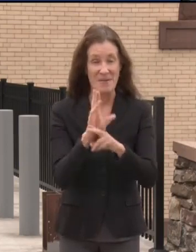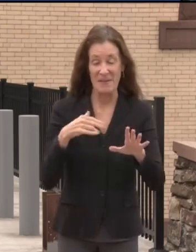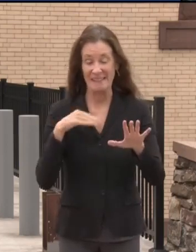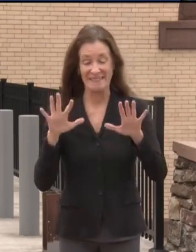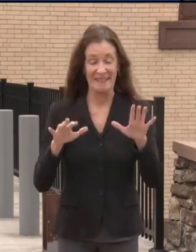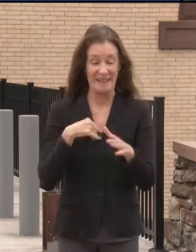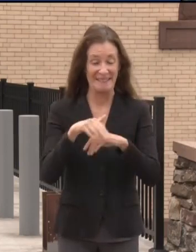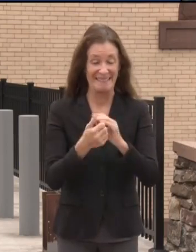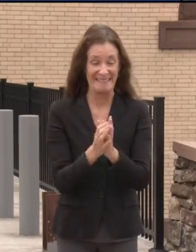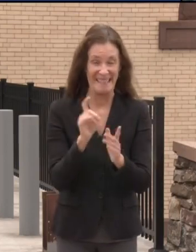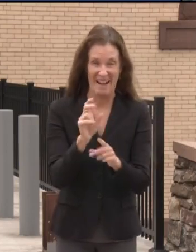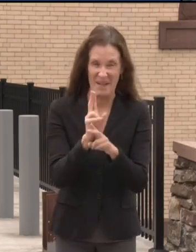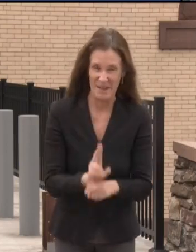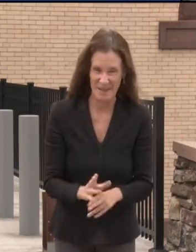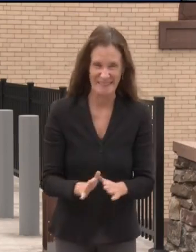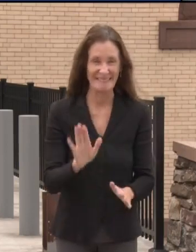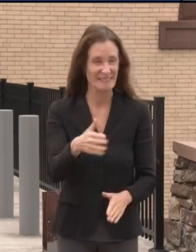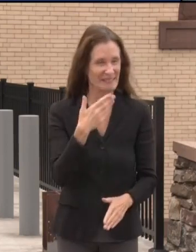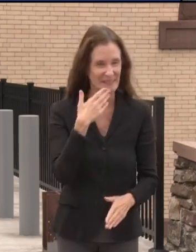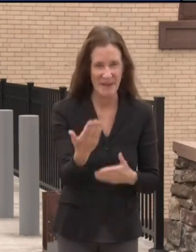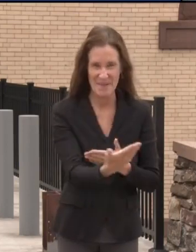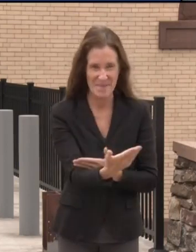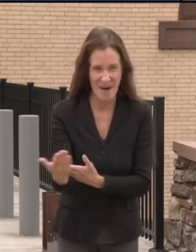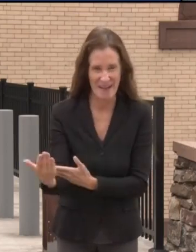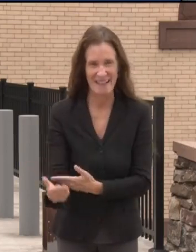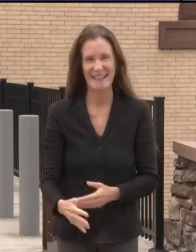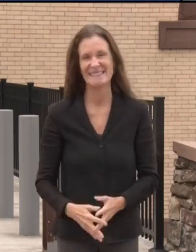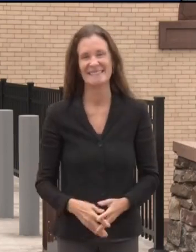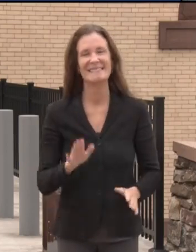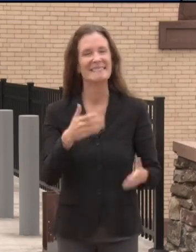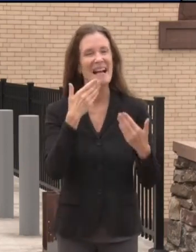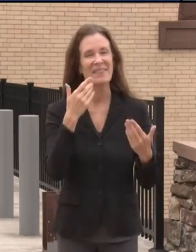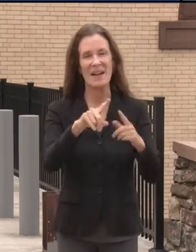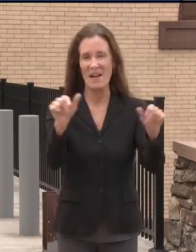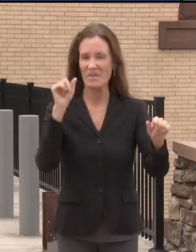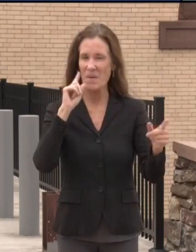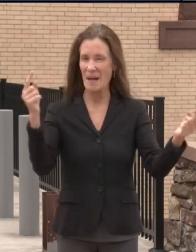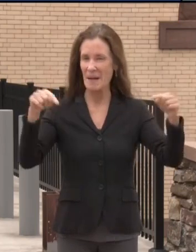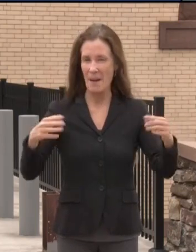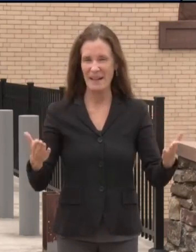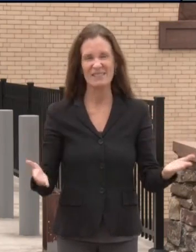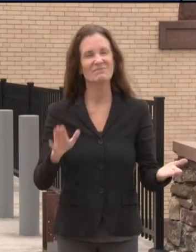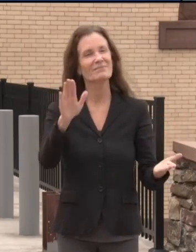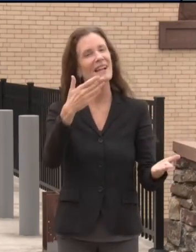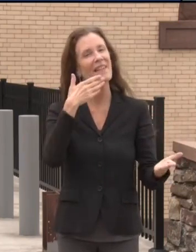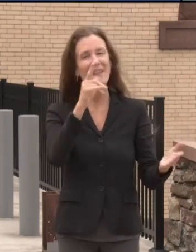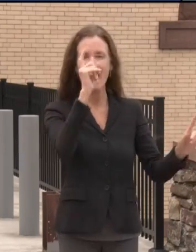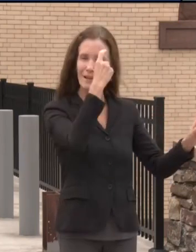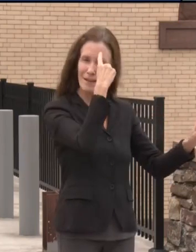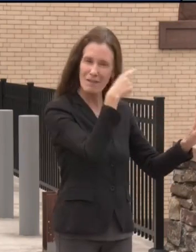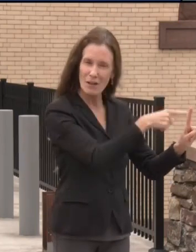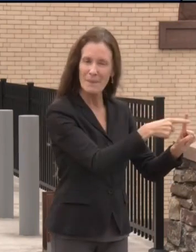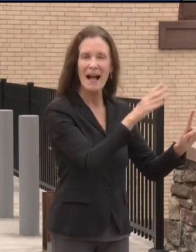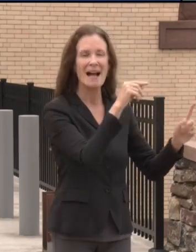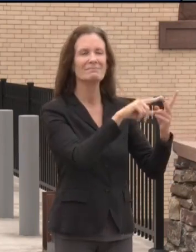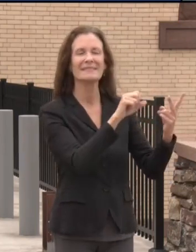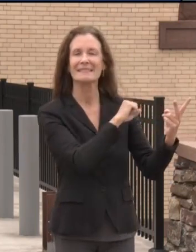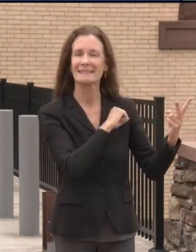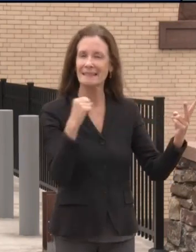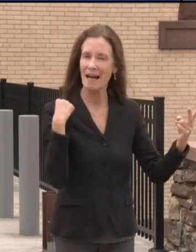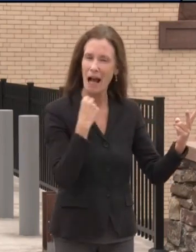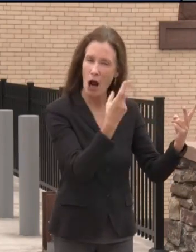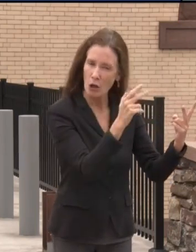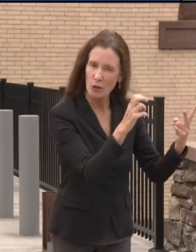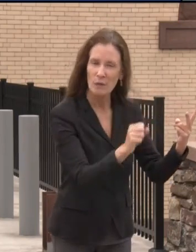Good morning, everybody. And thank you all very much for being here today. Thank you, Governor, Senator Hughes, Senator Collette, and Senator Iovino. I also want to make sure we acknowledge to my House